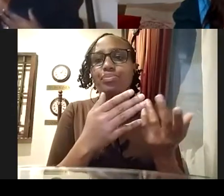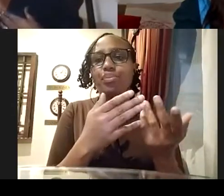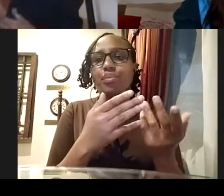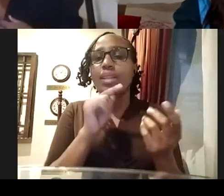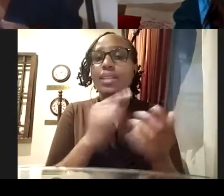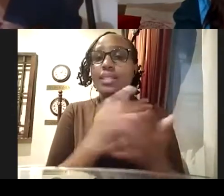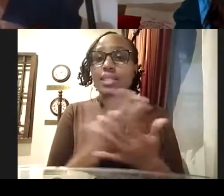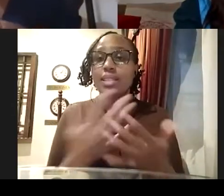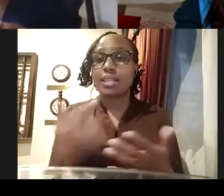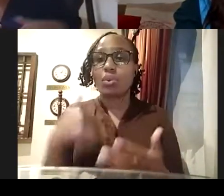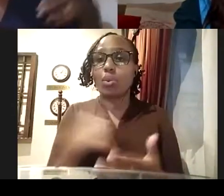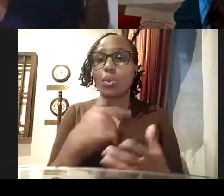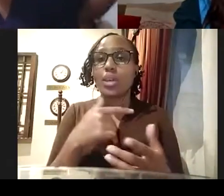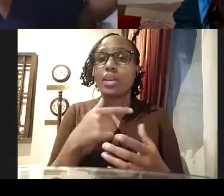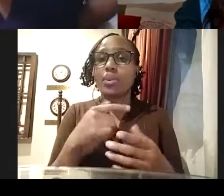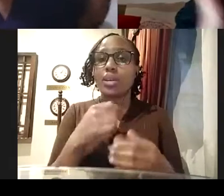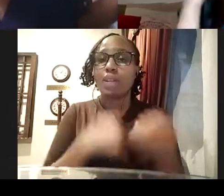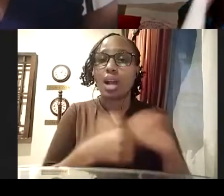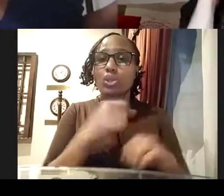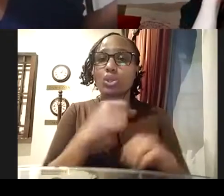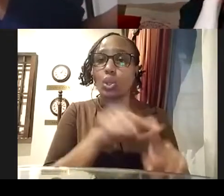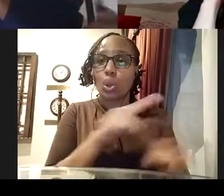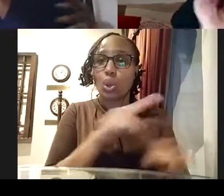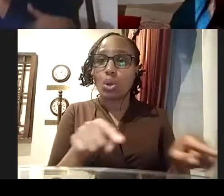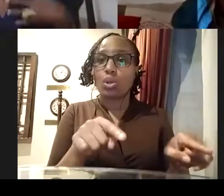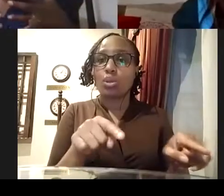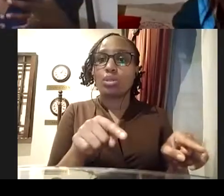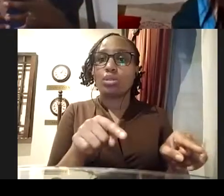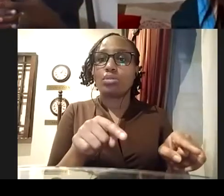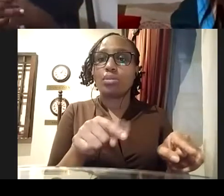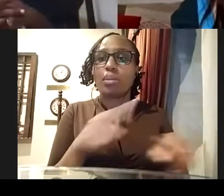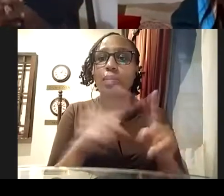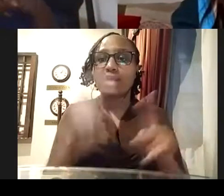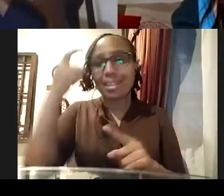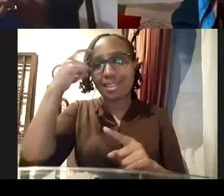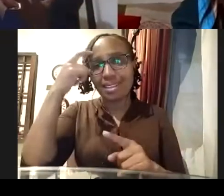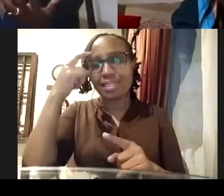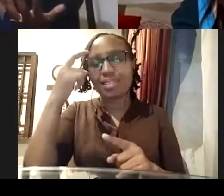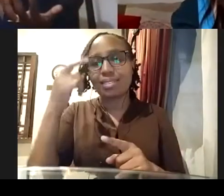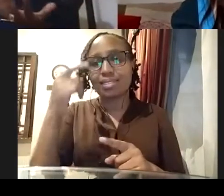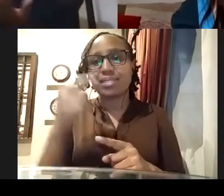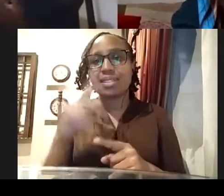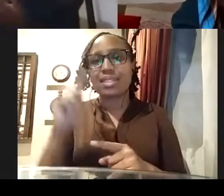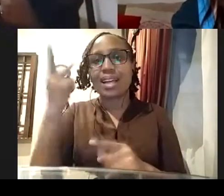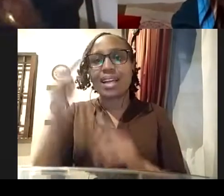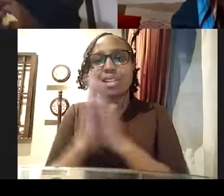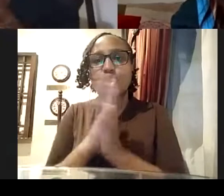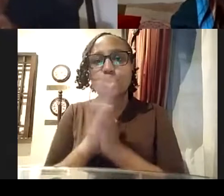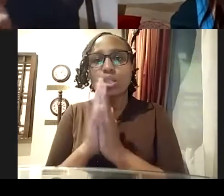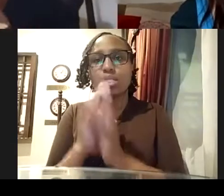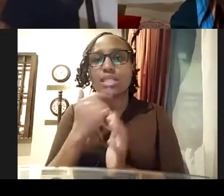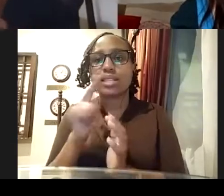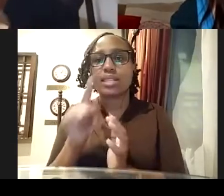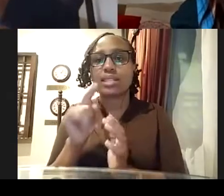that we are going to get wrong in our generation, the things that are happening that are not supposed to be right now, but I think there's just a the thing that storytelling does, I think the most